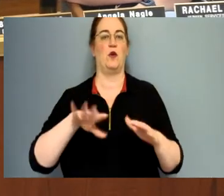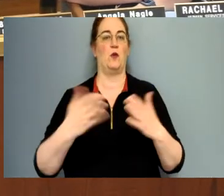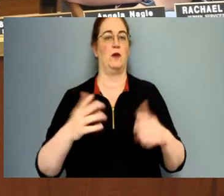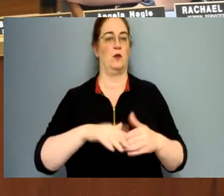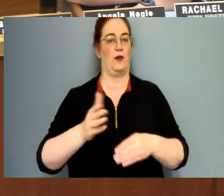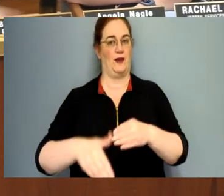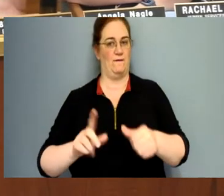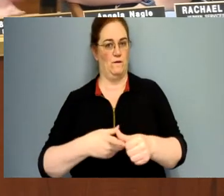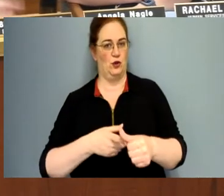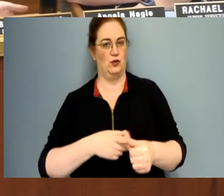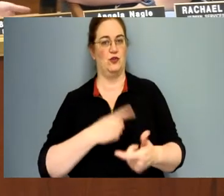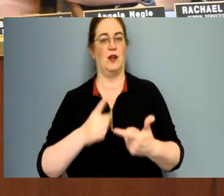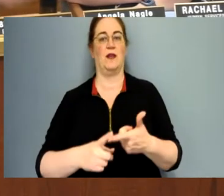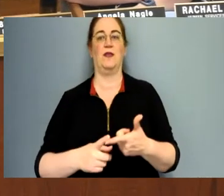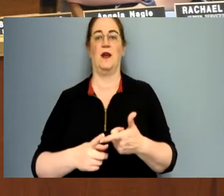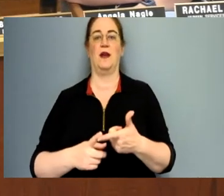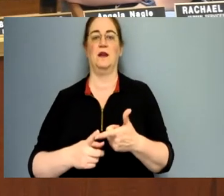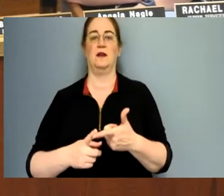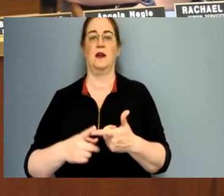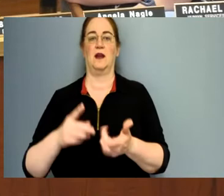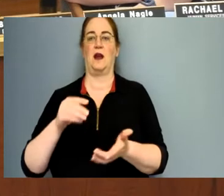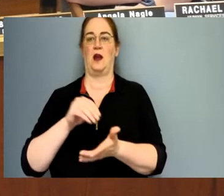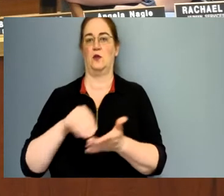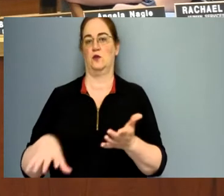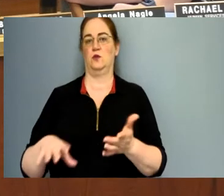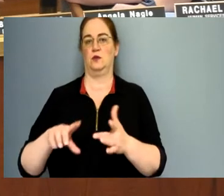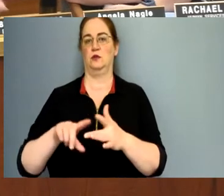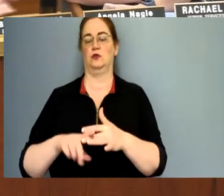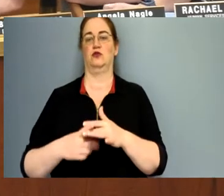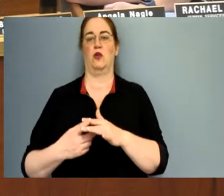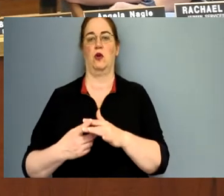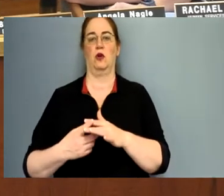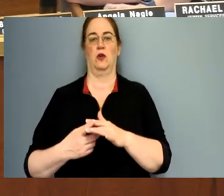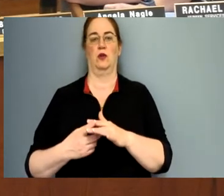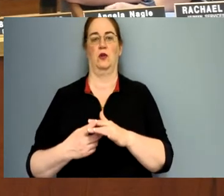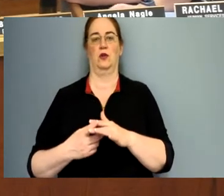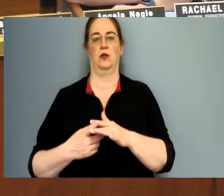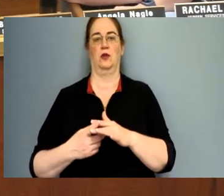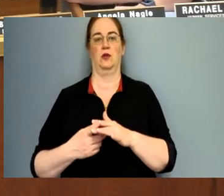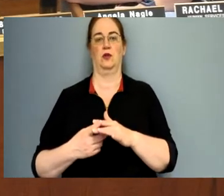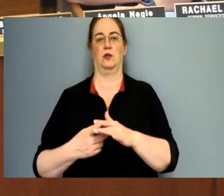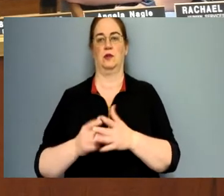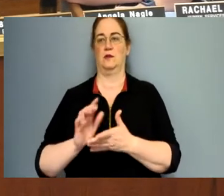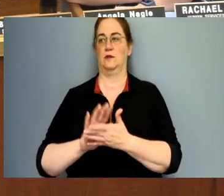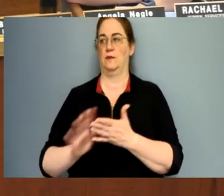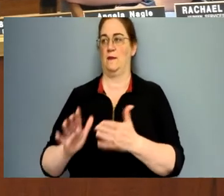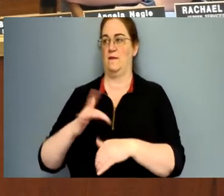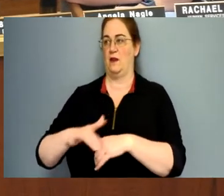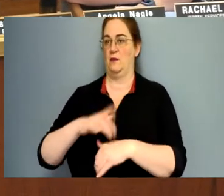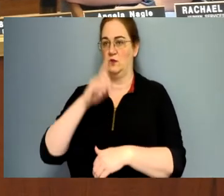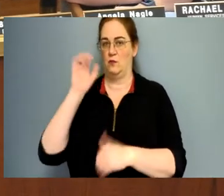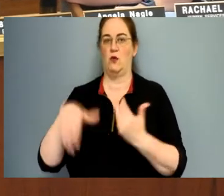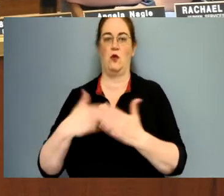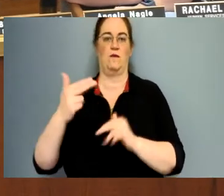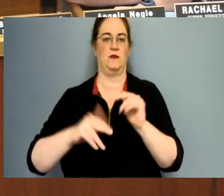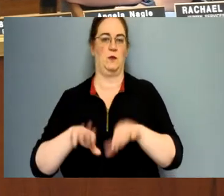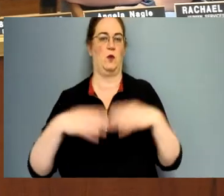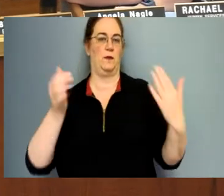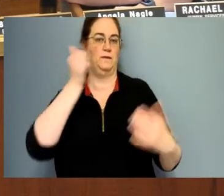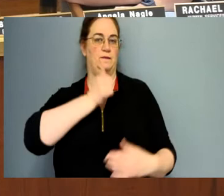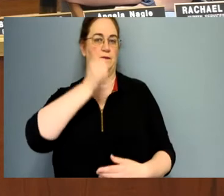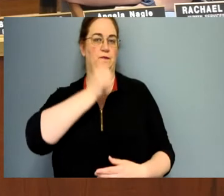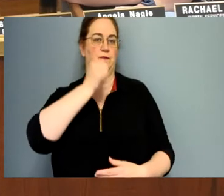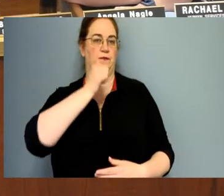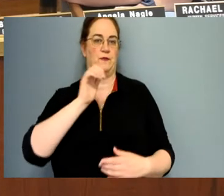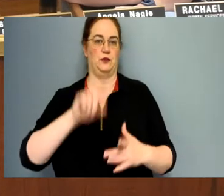the weekend, and then as students become available during the summer, all of our facilities will be open daily